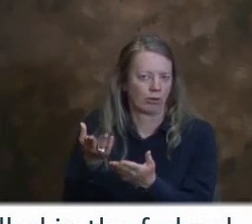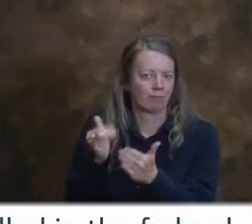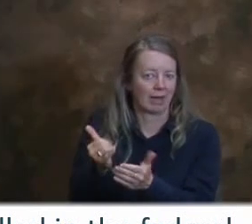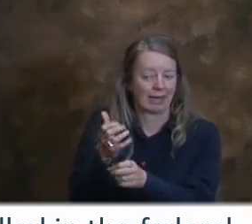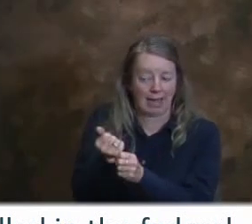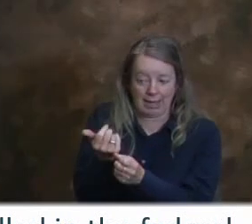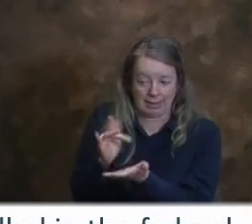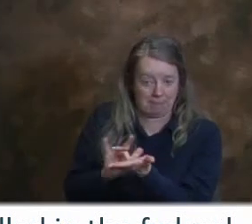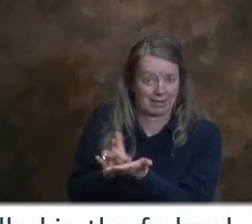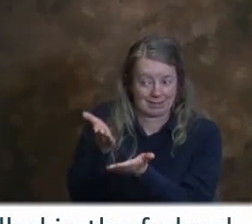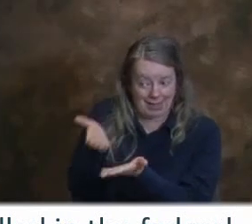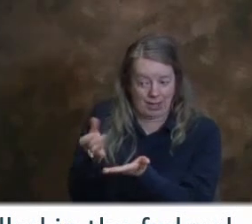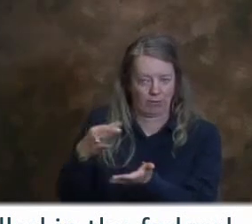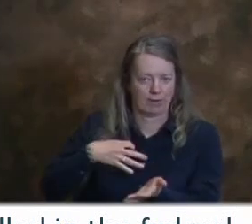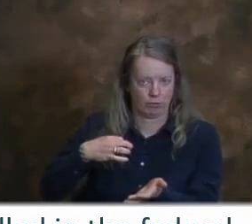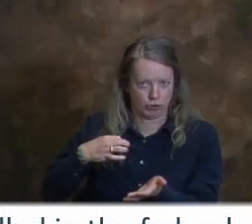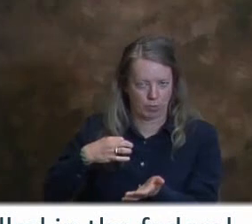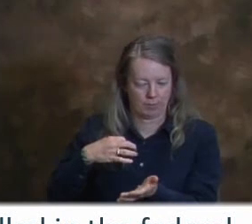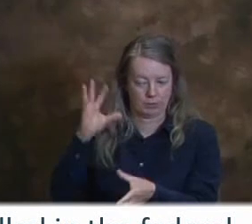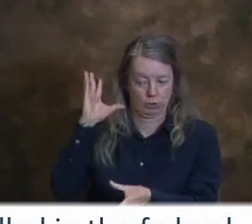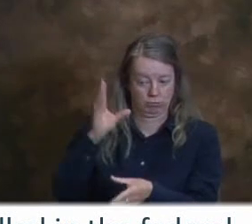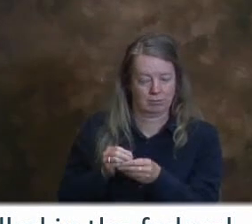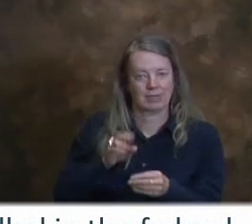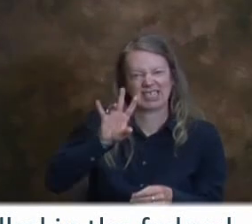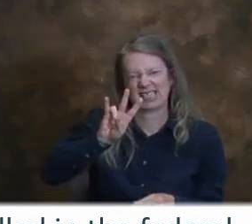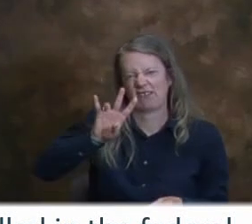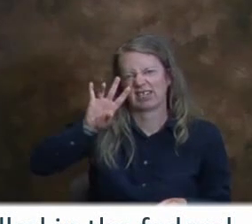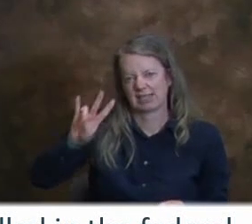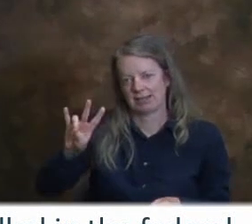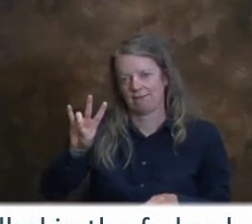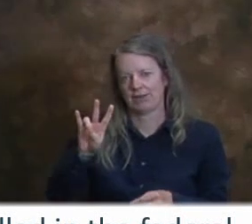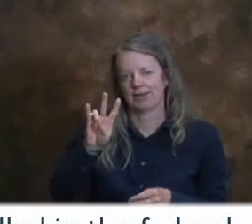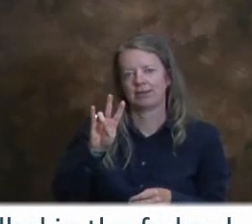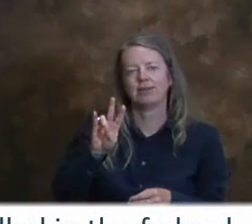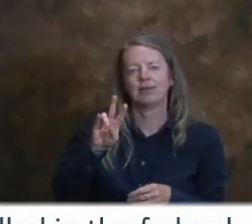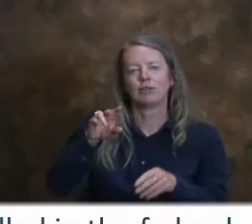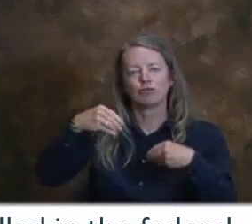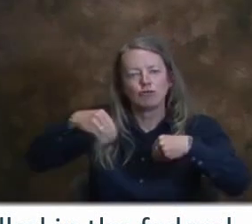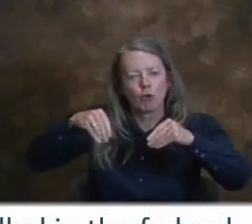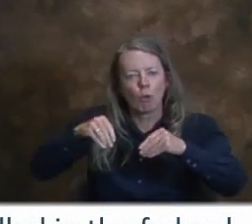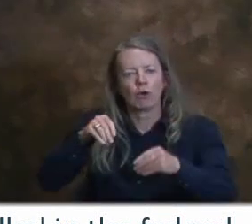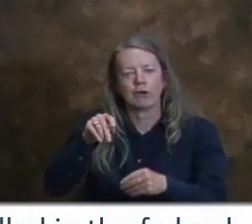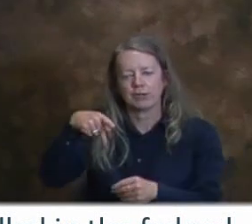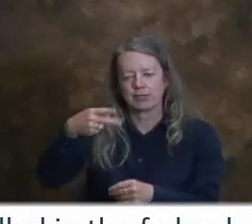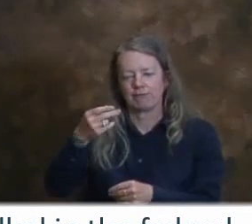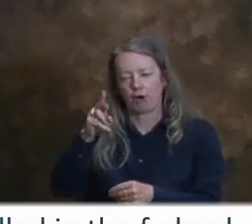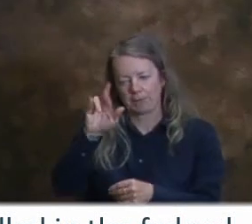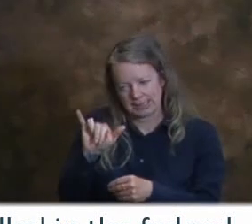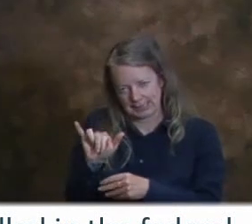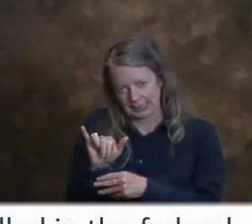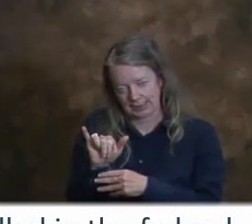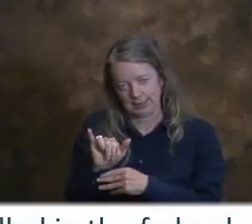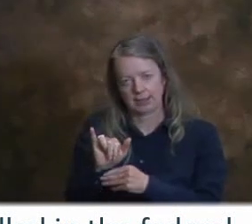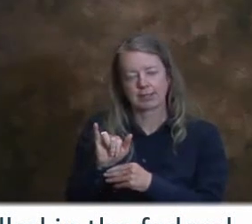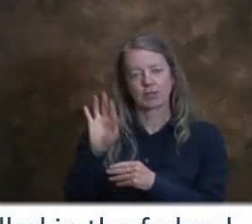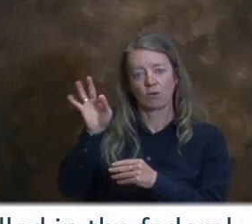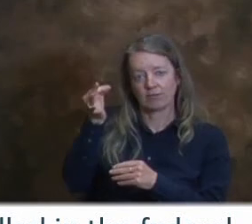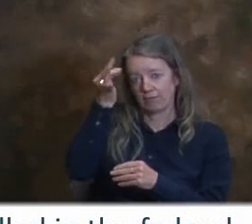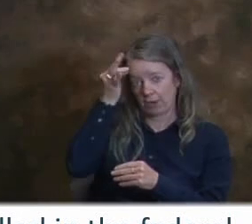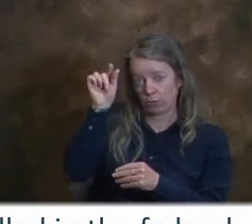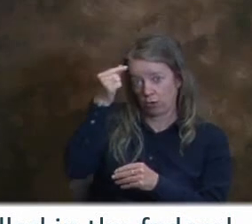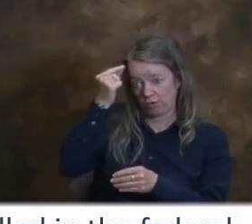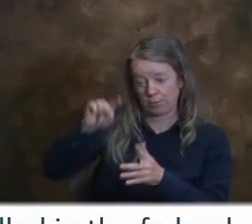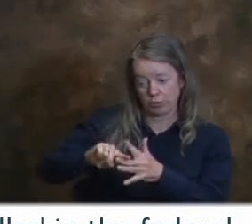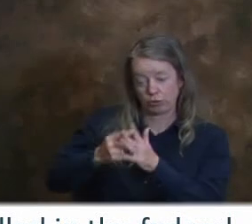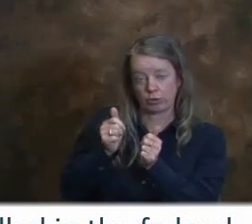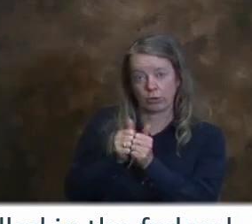are 77 retail pharmacy sites. So the federal administration started this program with their retail pharmacy program.